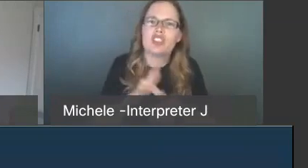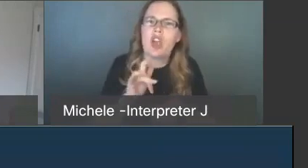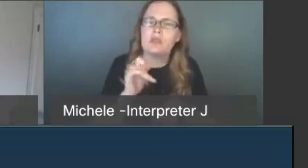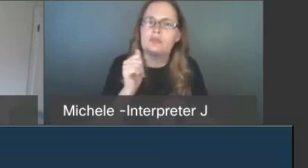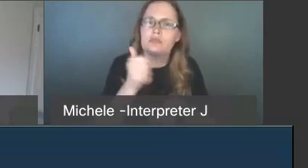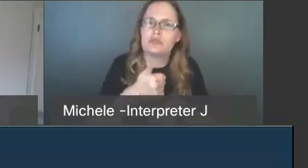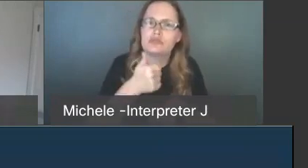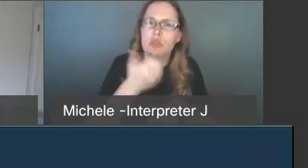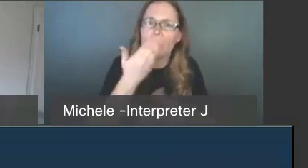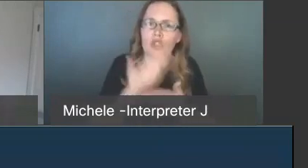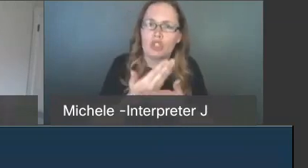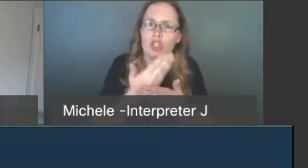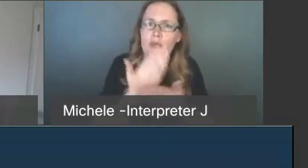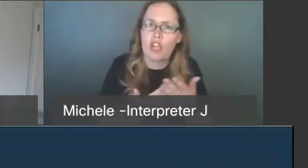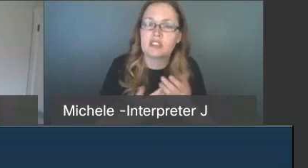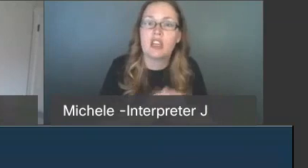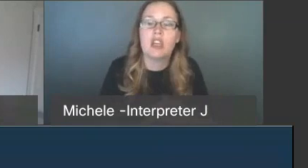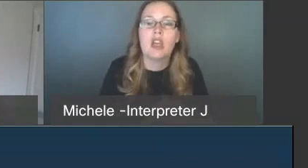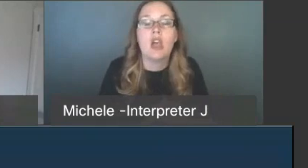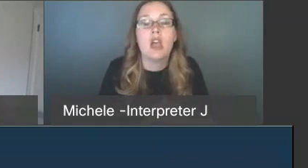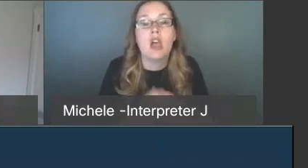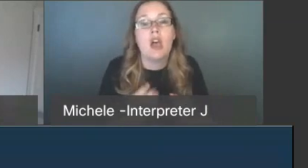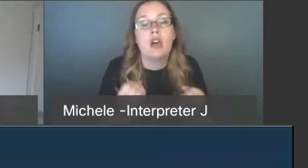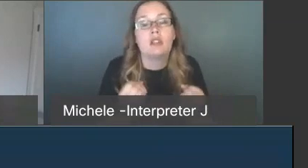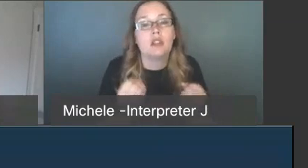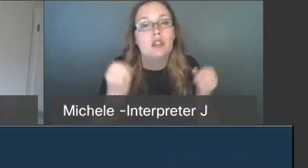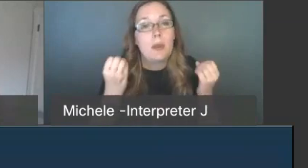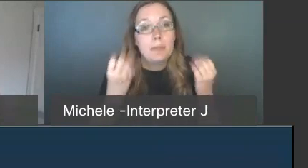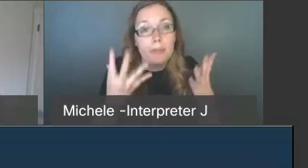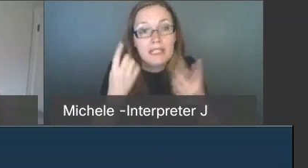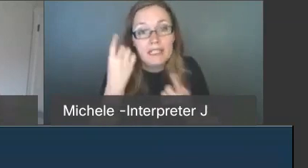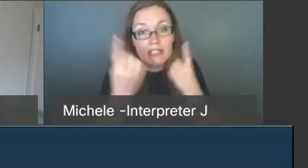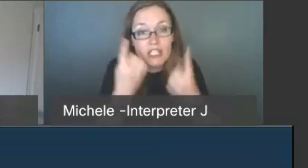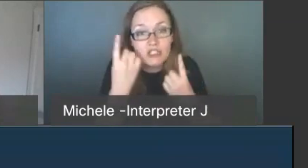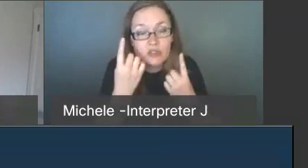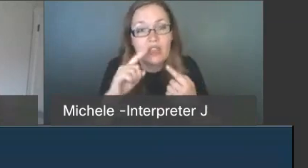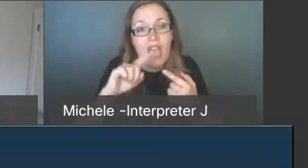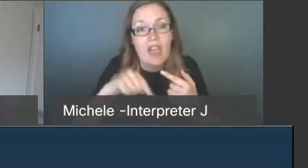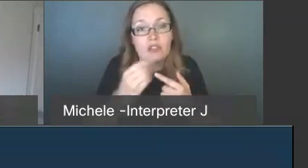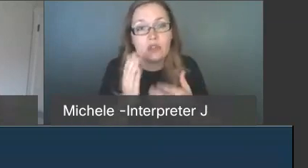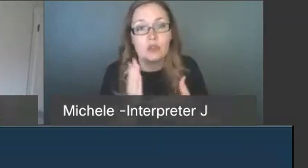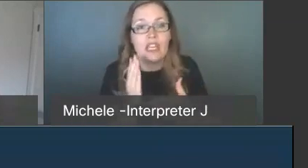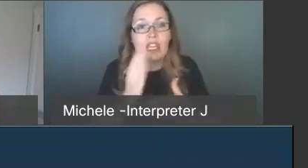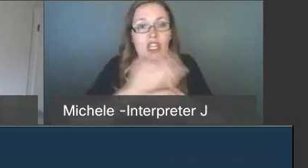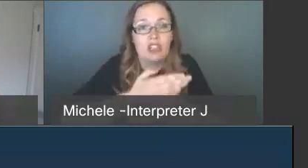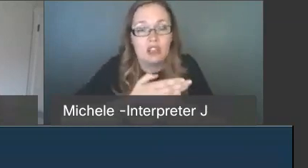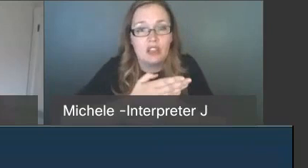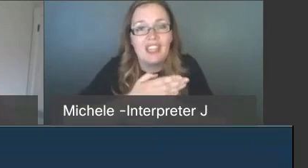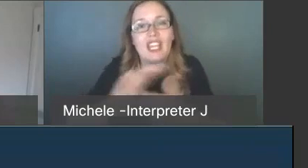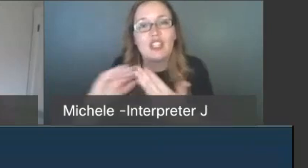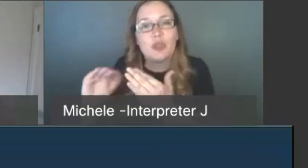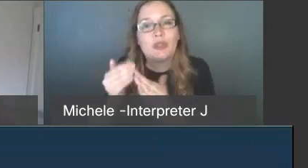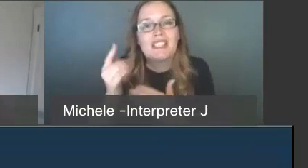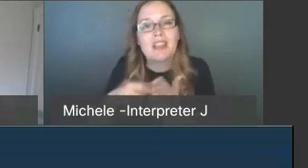one of the a number of the considerations have to do with interrupting those linkages that someone already has in the